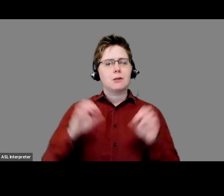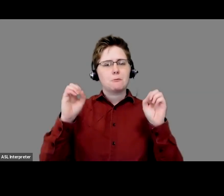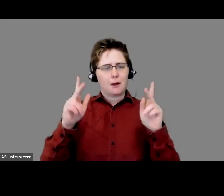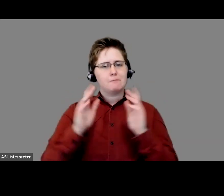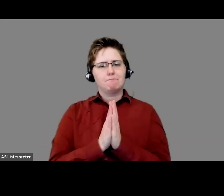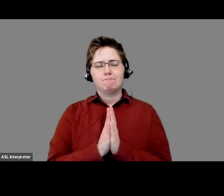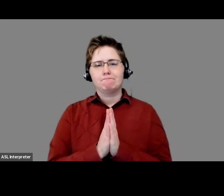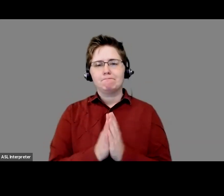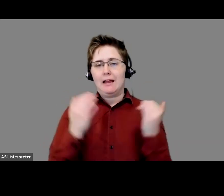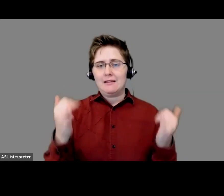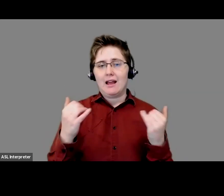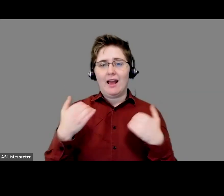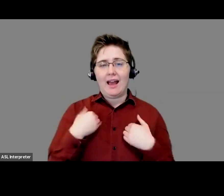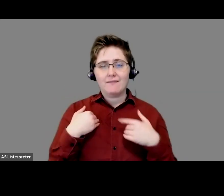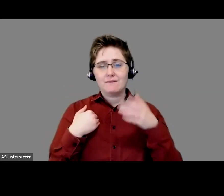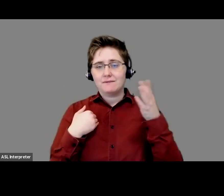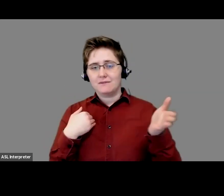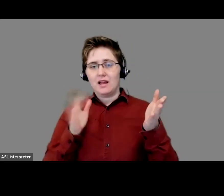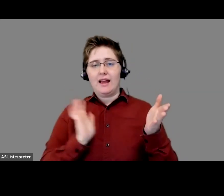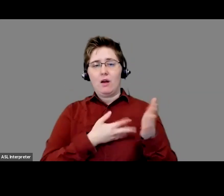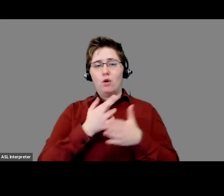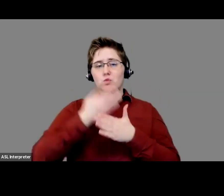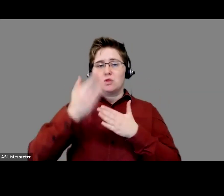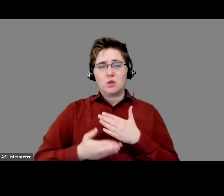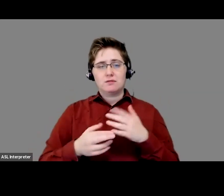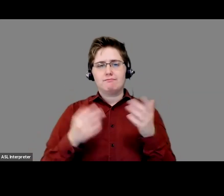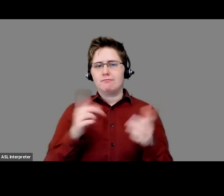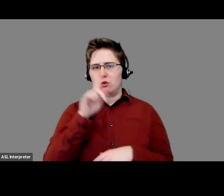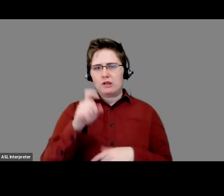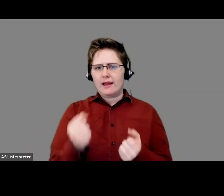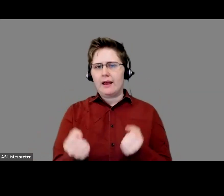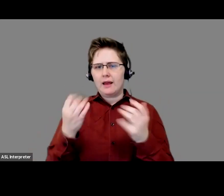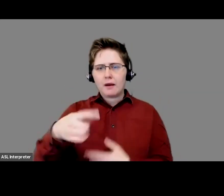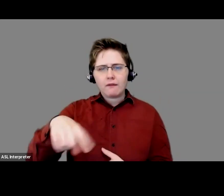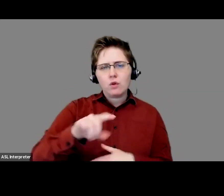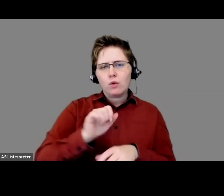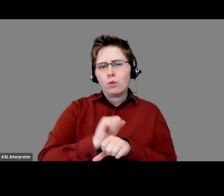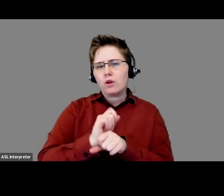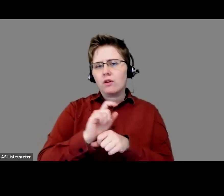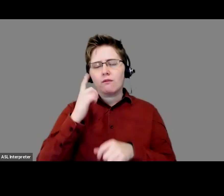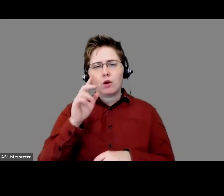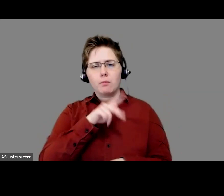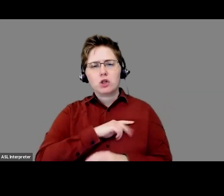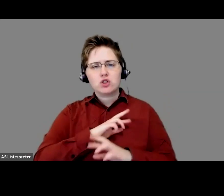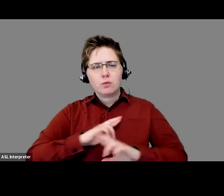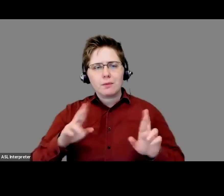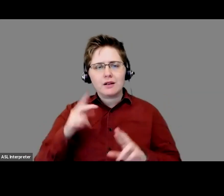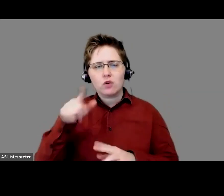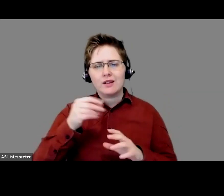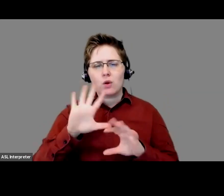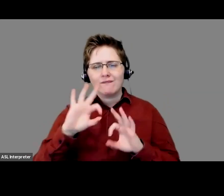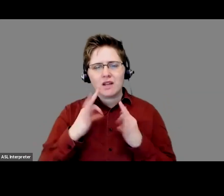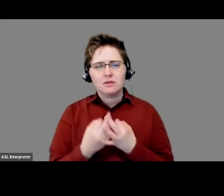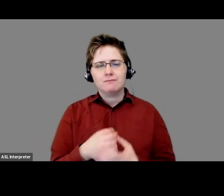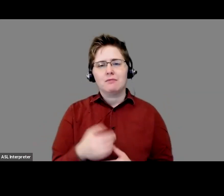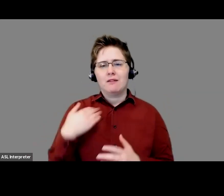Okay, so here we have our results here. So again, the question is, how many of you have worked on personal preparedness for you and your family? We